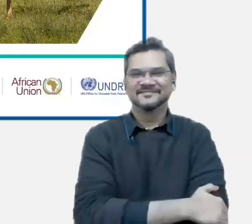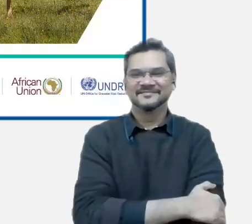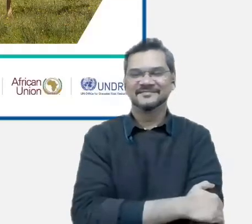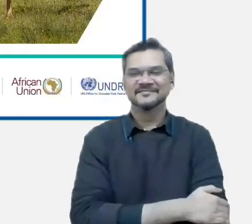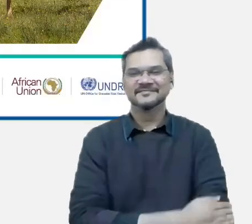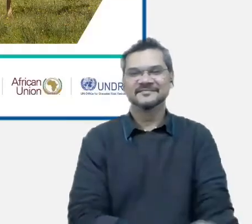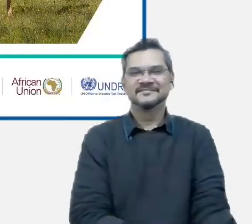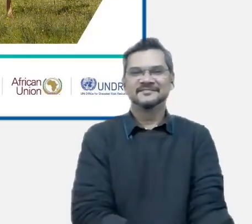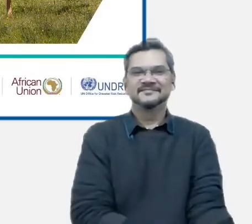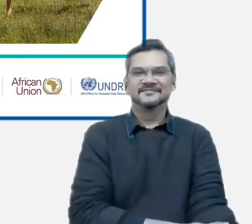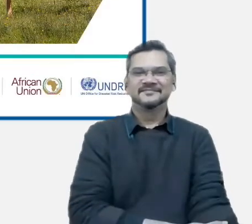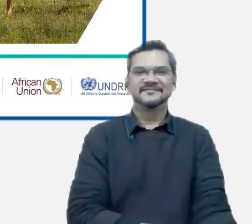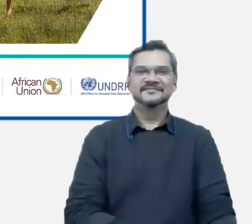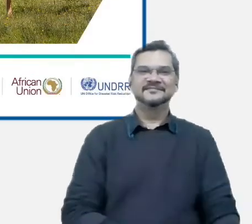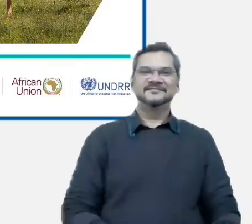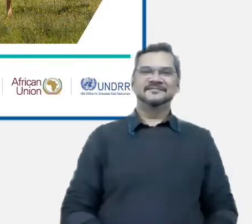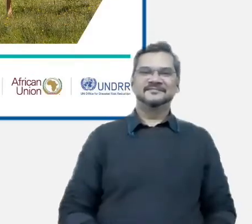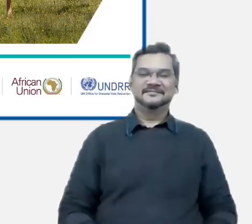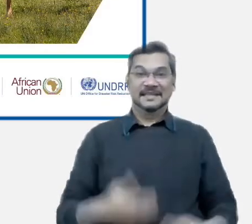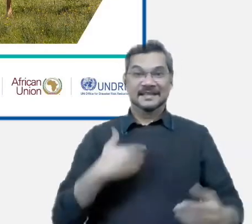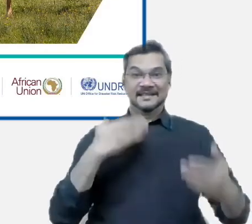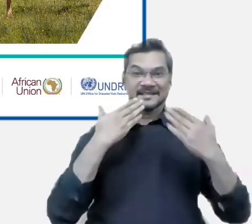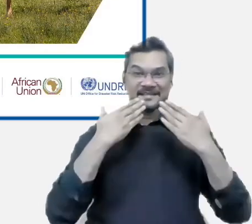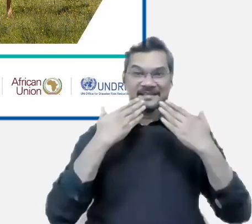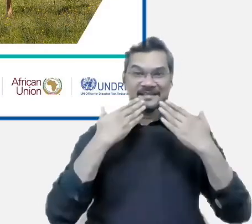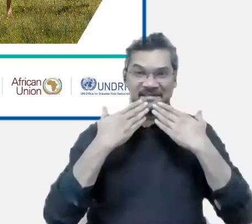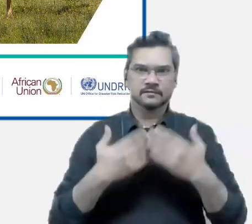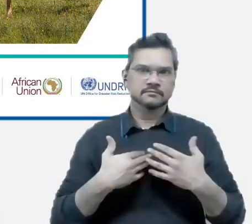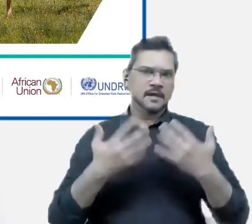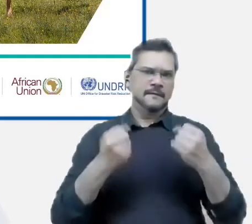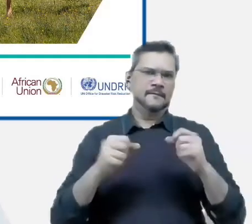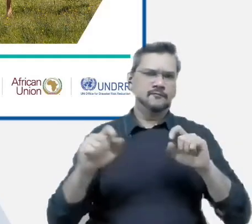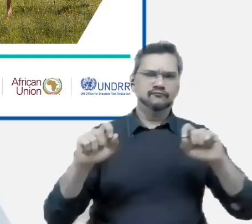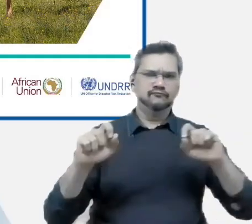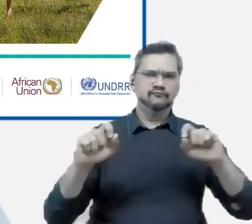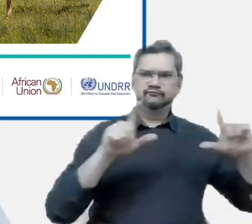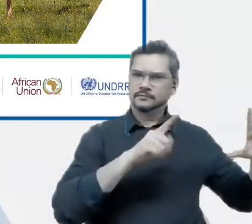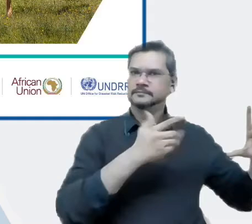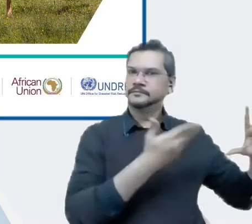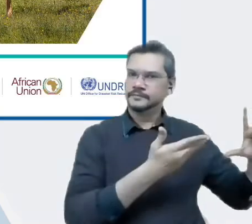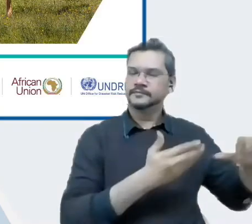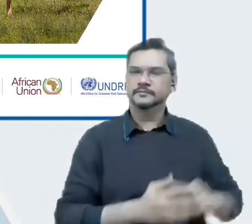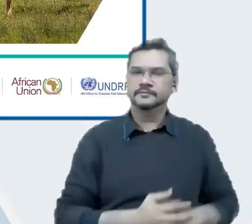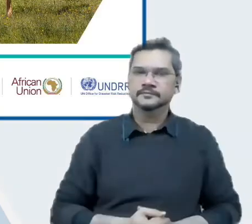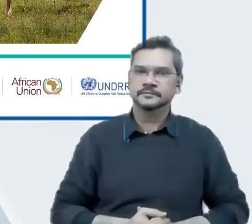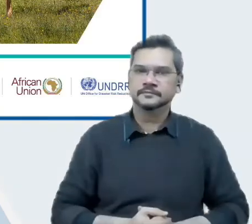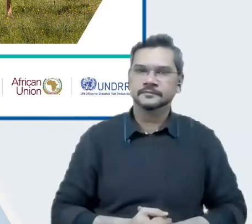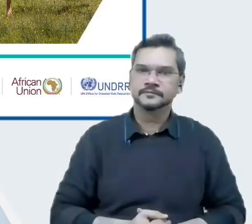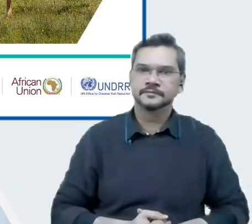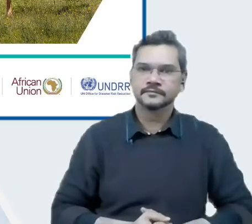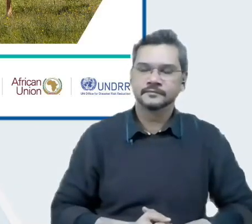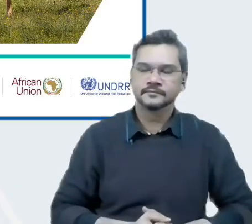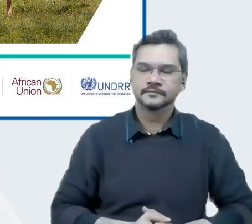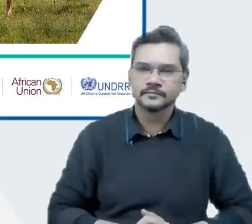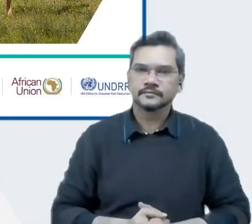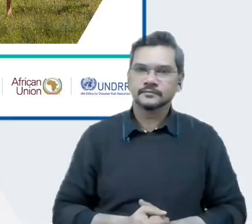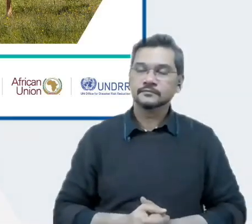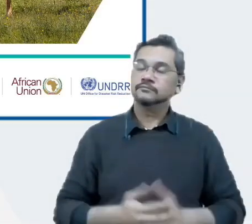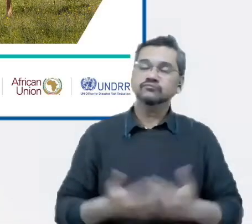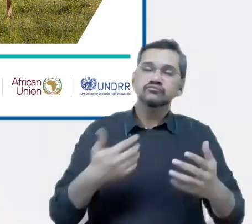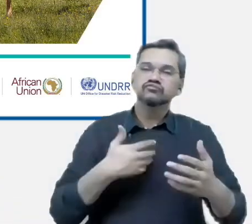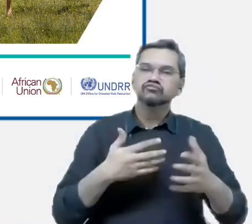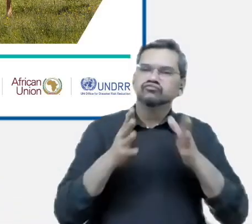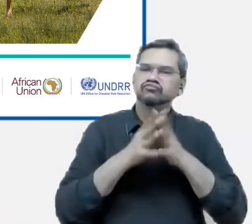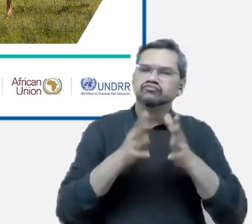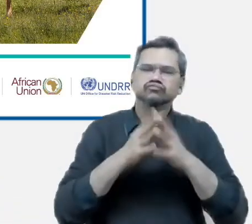uploaded. But as I bring in, I can start, particularly what I would like to bring in with this